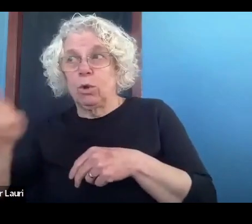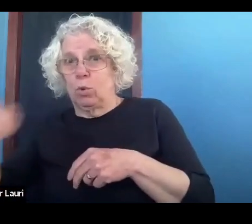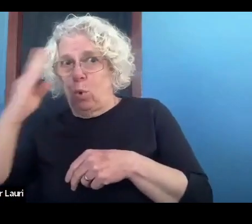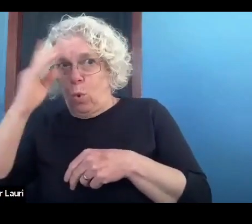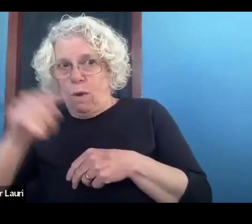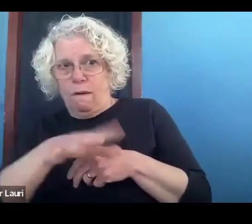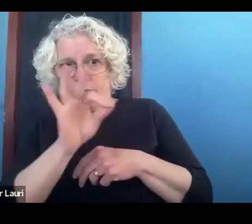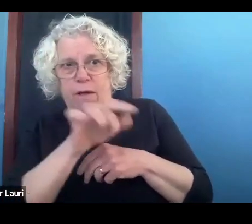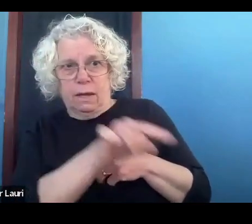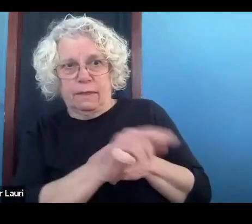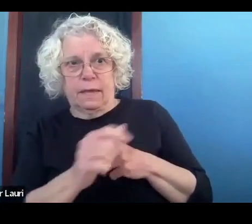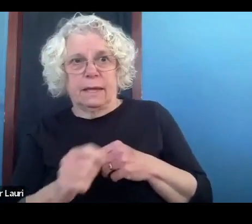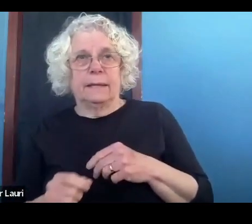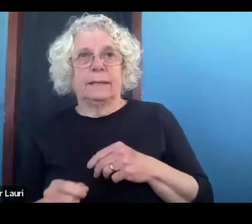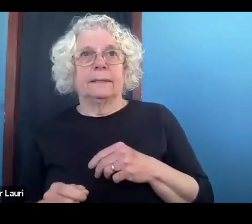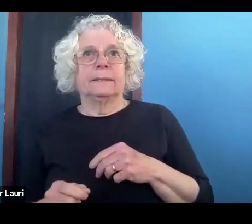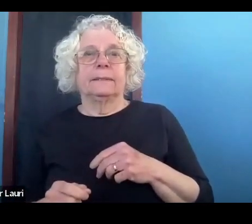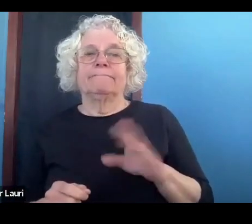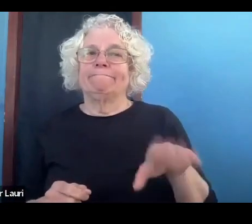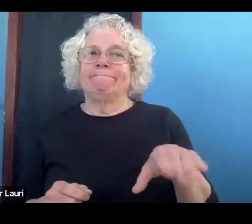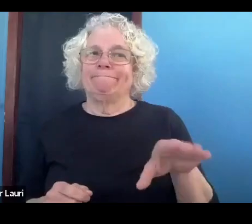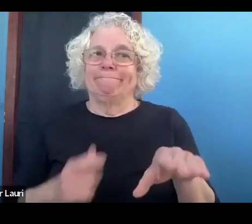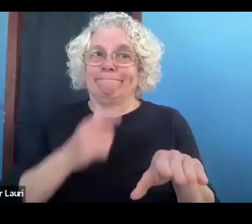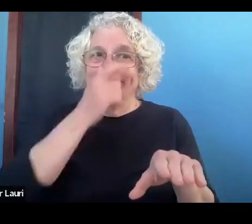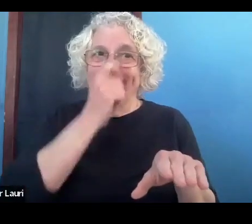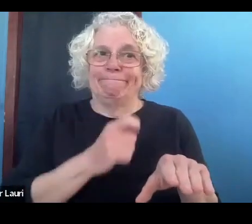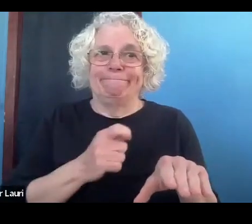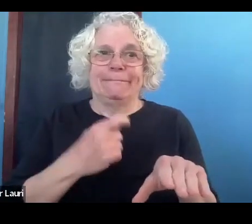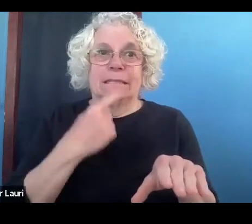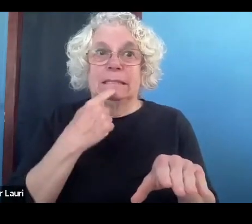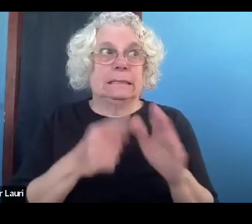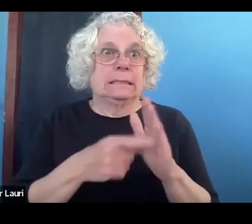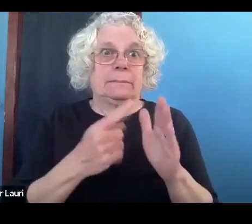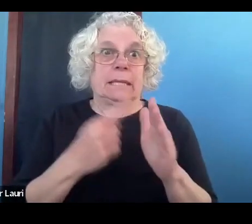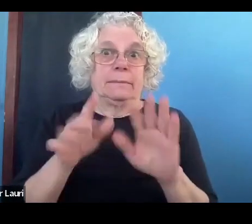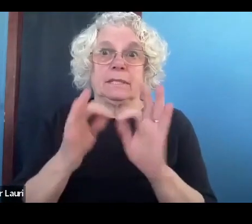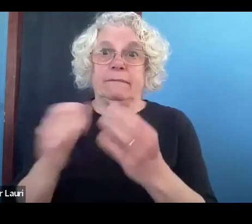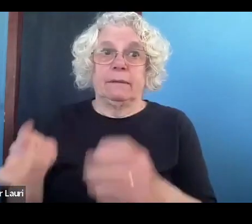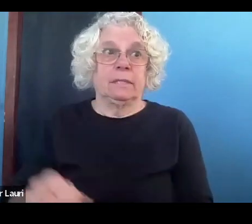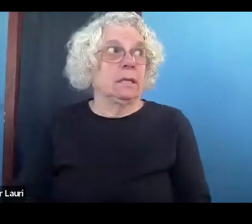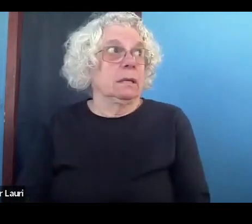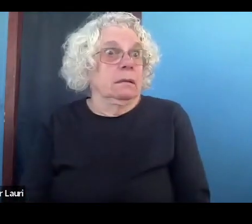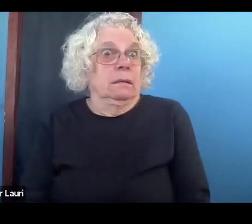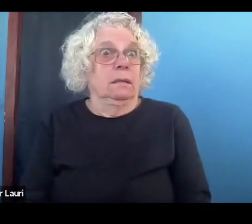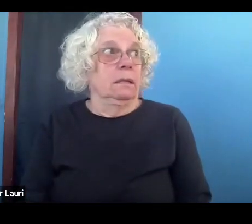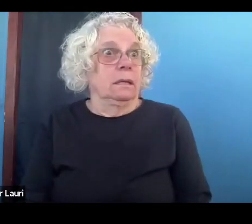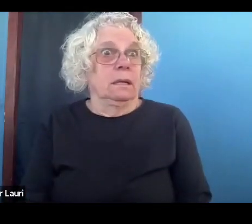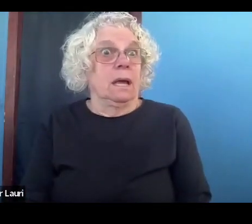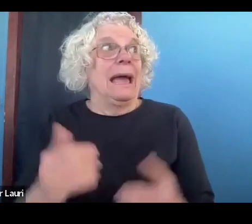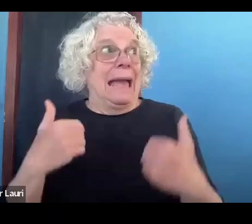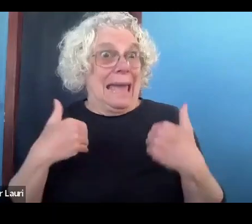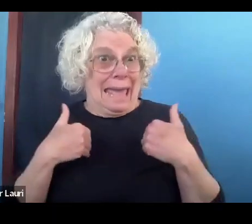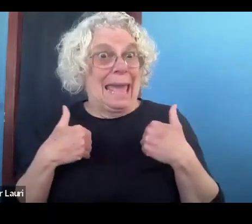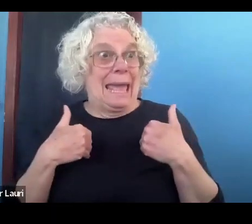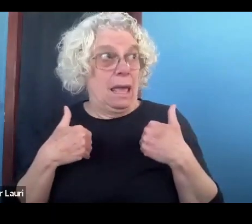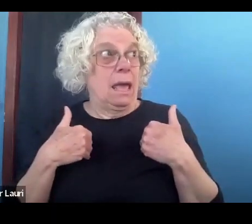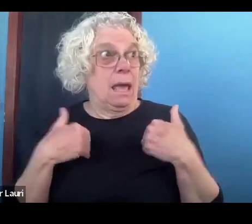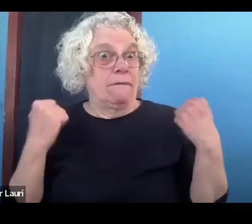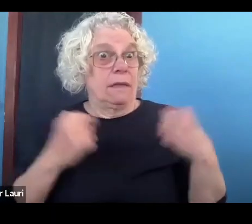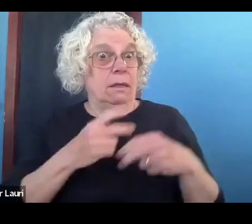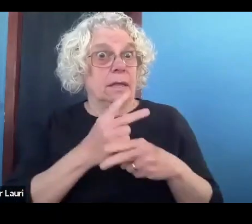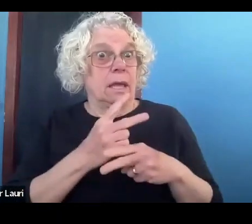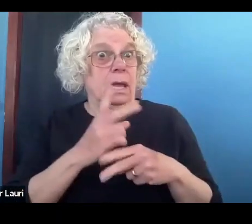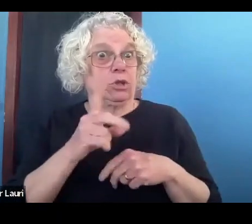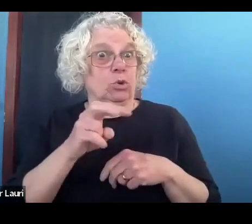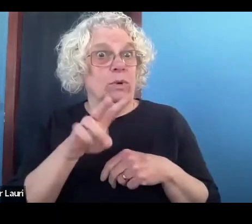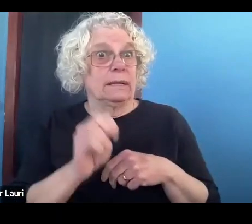it. Can't tell you how many times I've worked with families and they say to me, oh, we have a healthcare directive, but